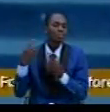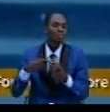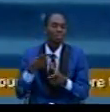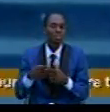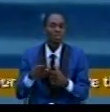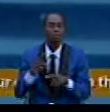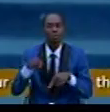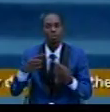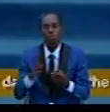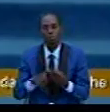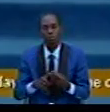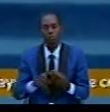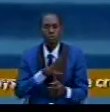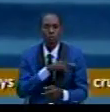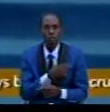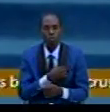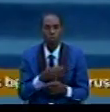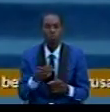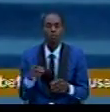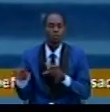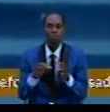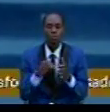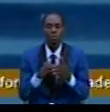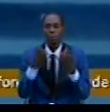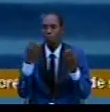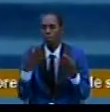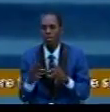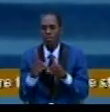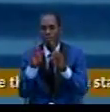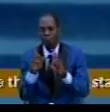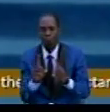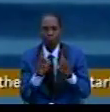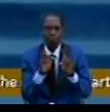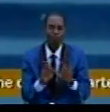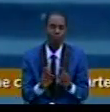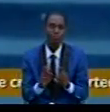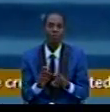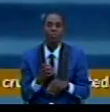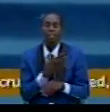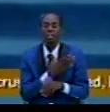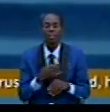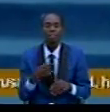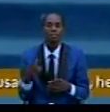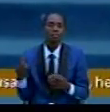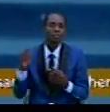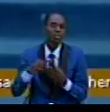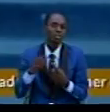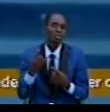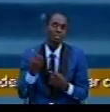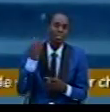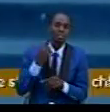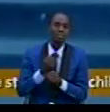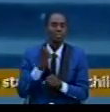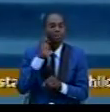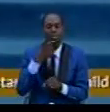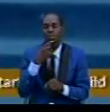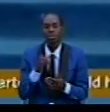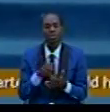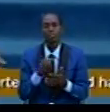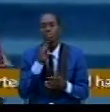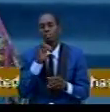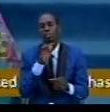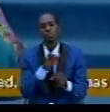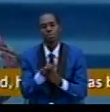upon thesis. When it is last year, I said, enough is enough. I'm not going to go to UCH again.